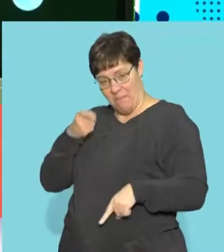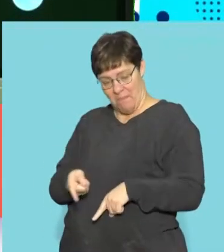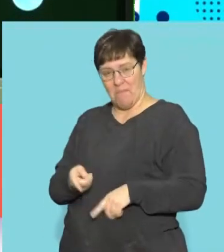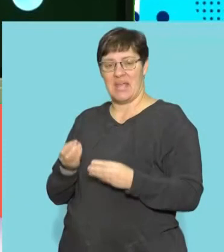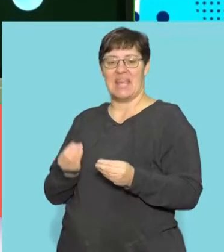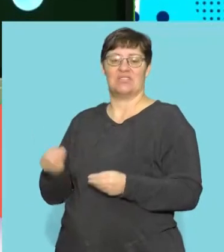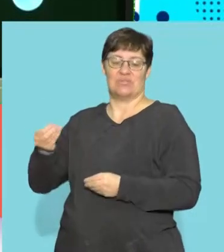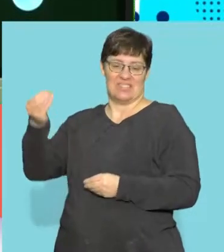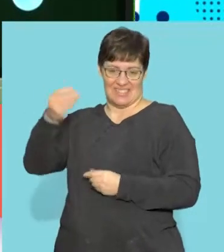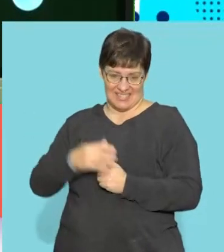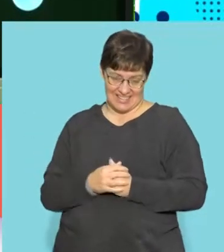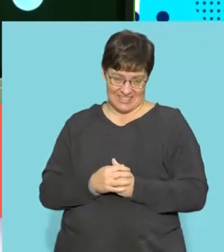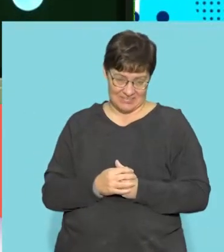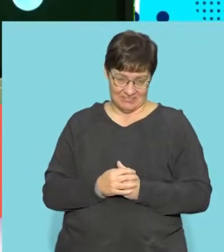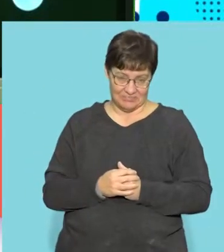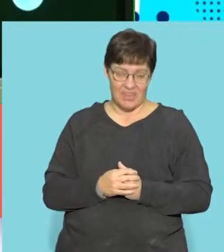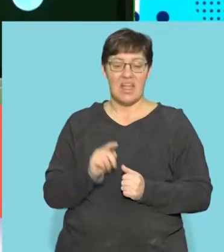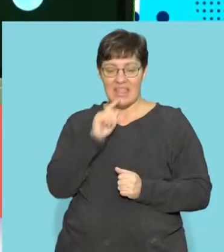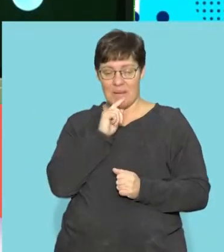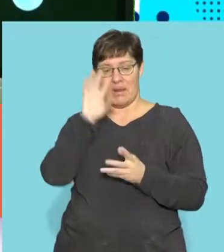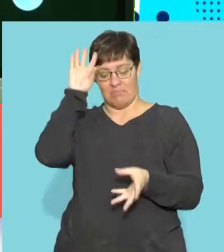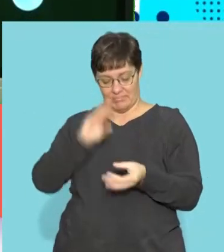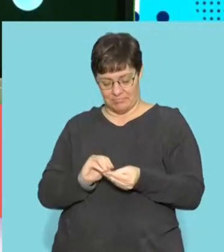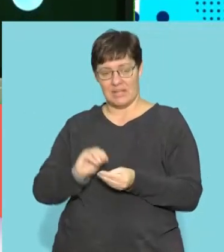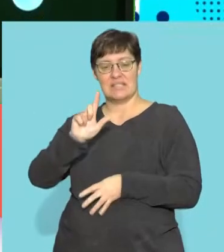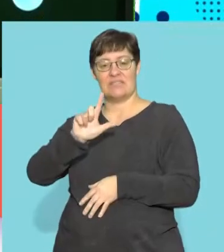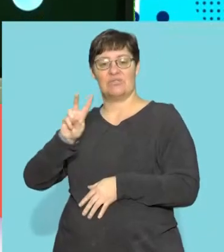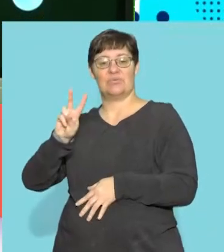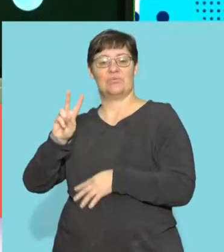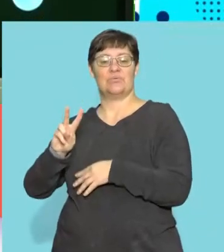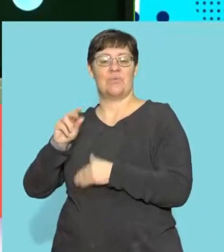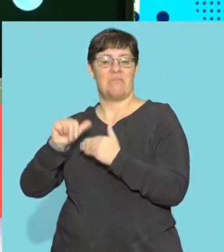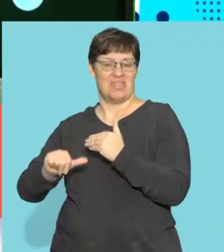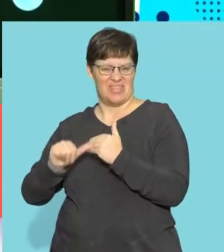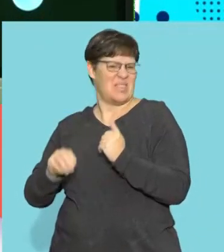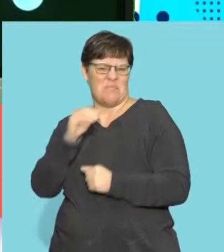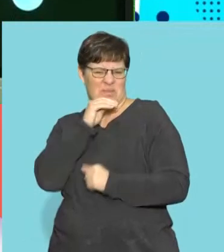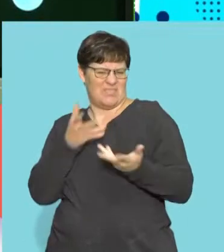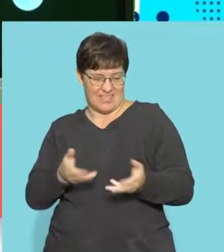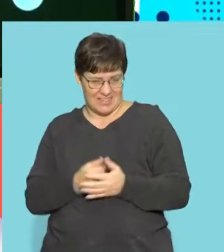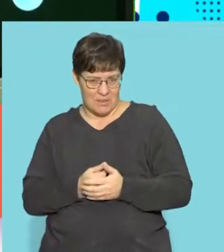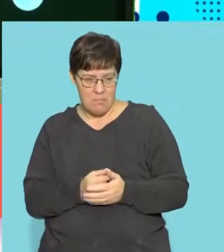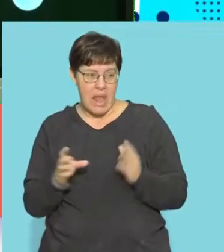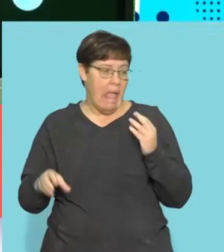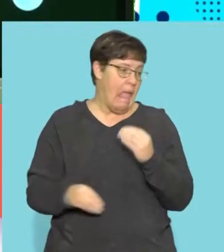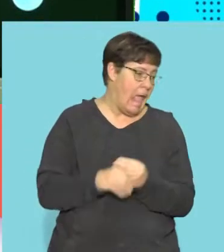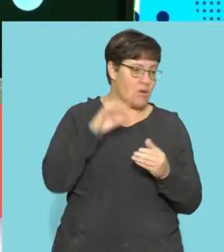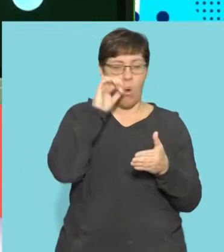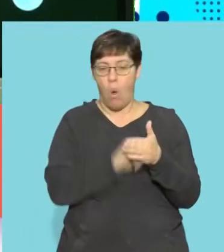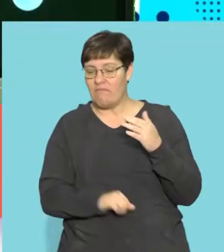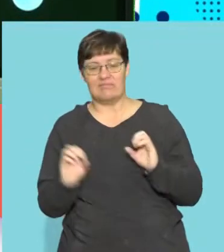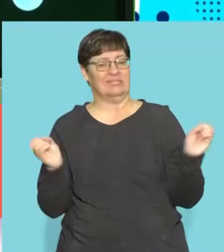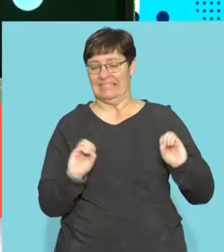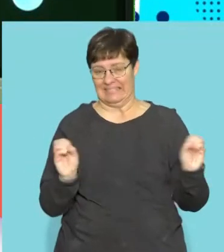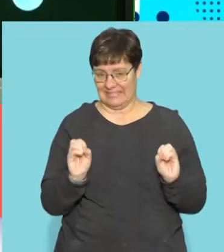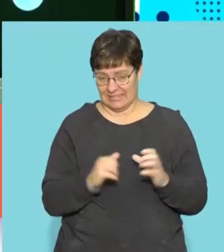that 1 month up until it gets to 72 months, because that's 6 years. That's what it's simply. So you don't add or subtract